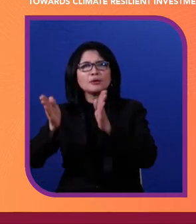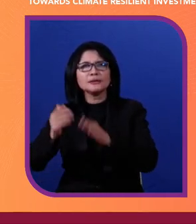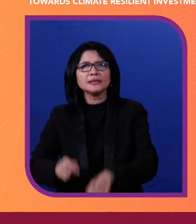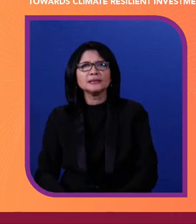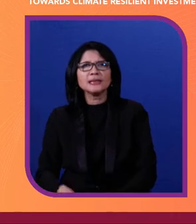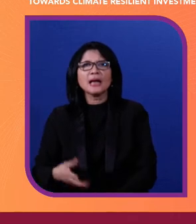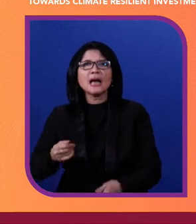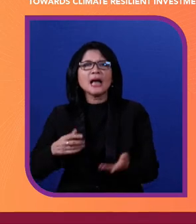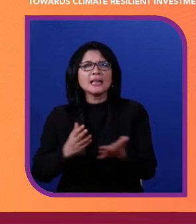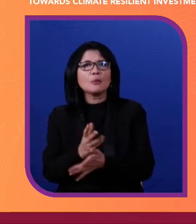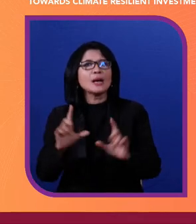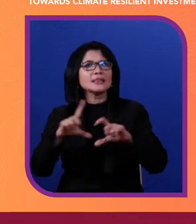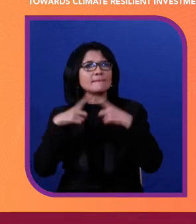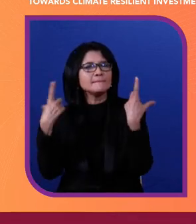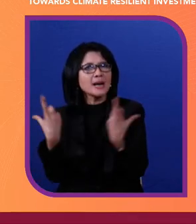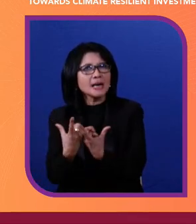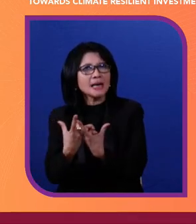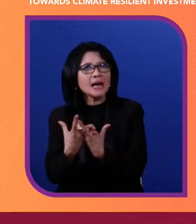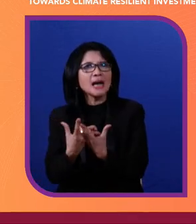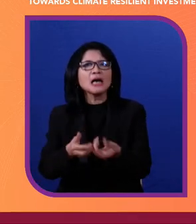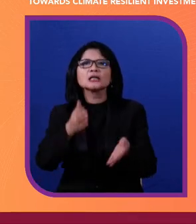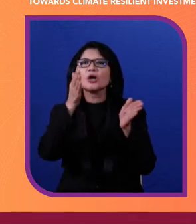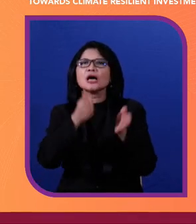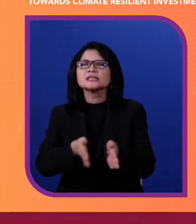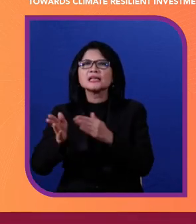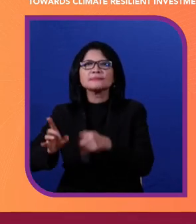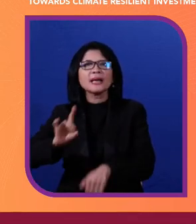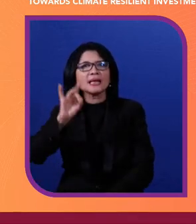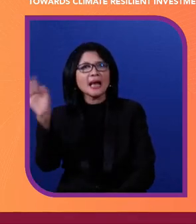forthweekend Wizard